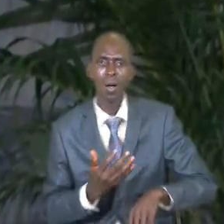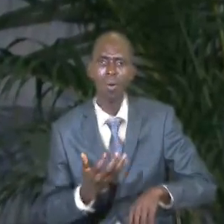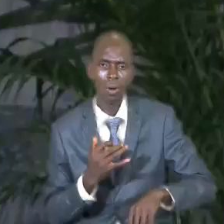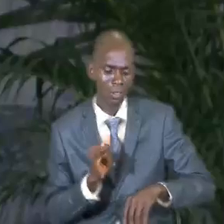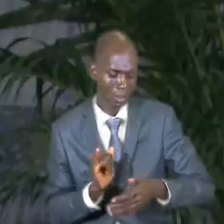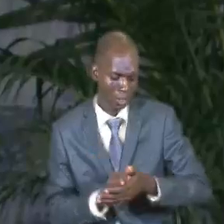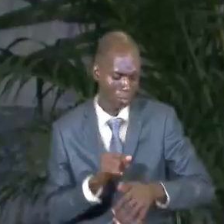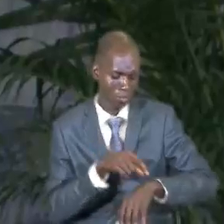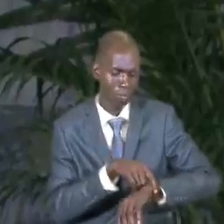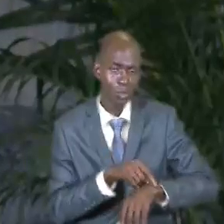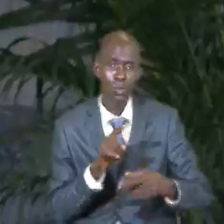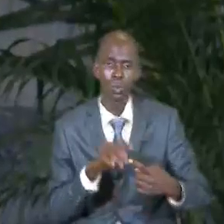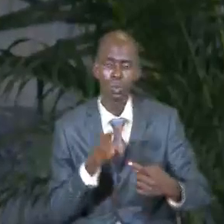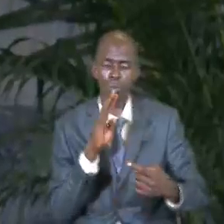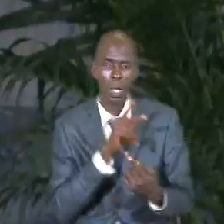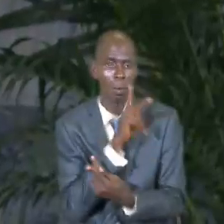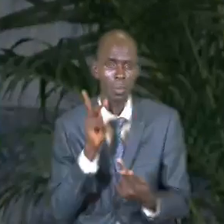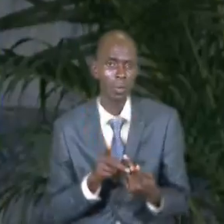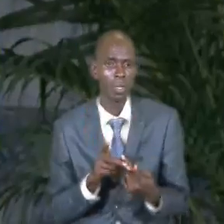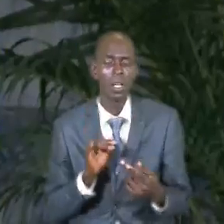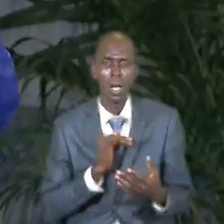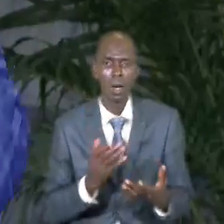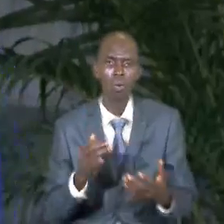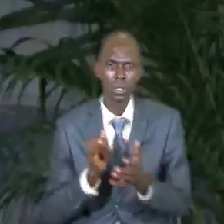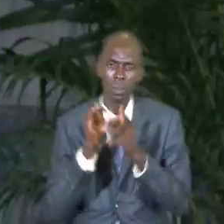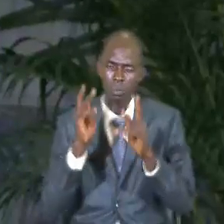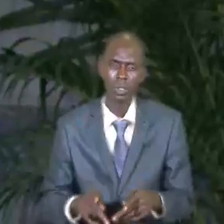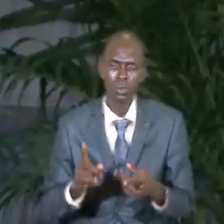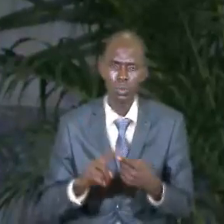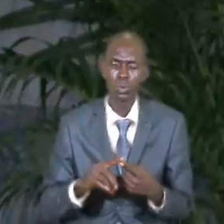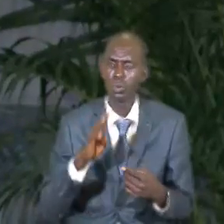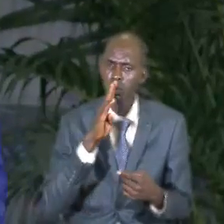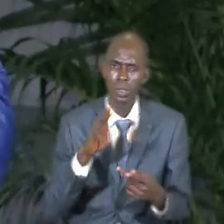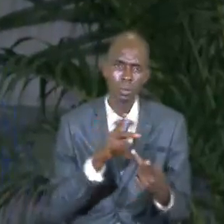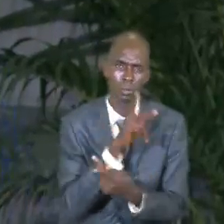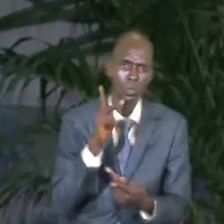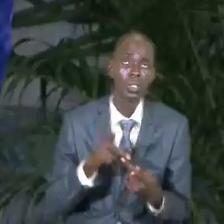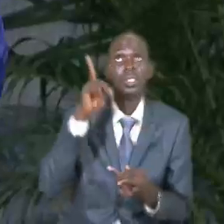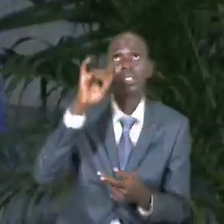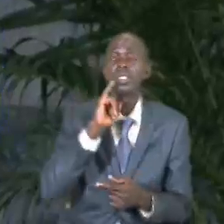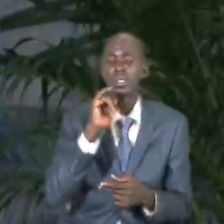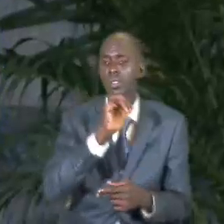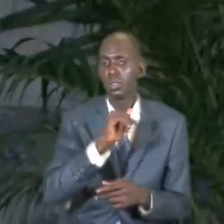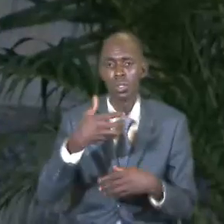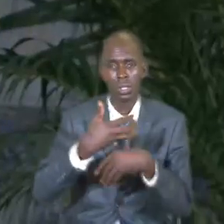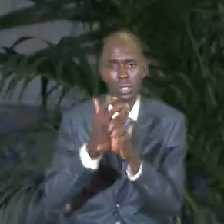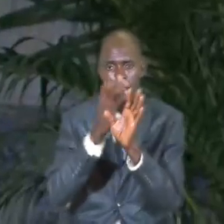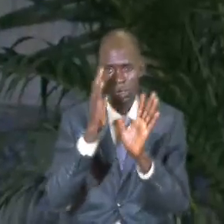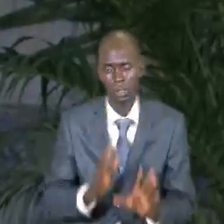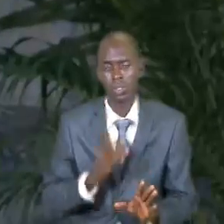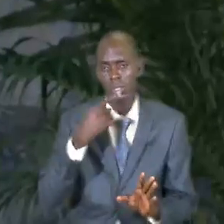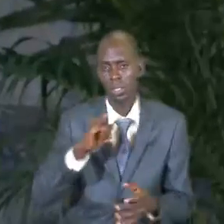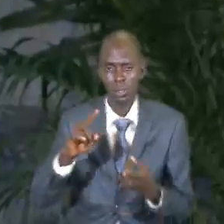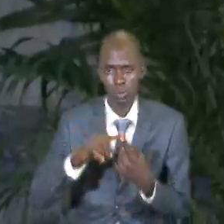want that creature to be what it ought to be. It's your Creator talking to you. It's the power of God from